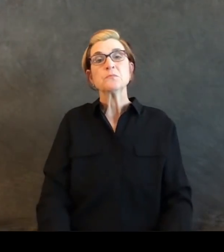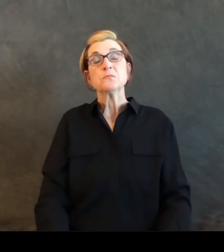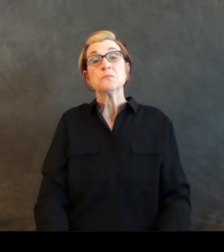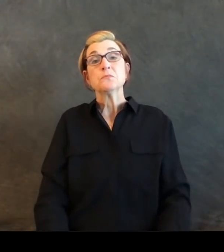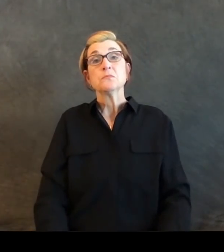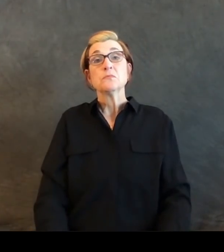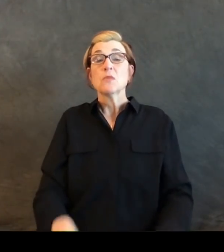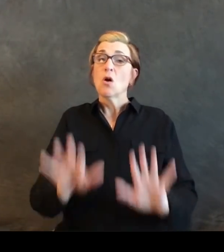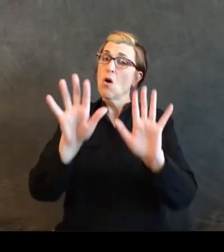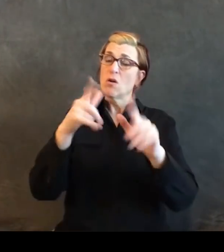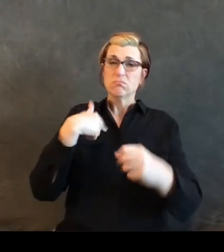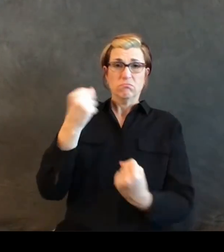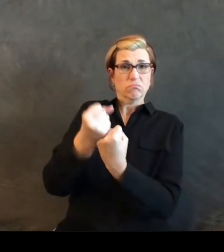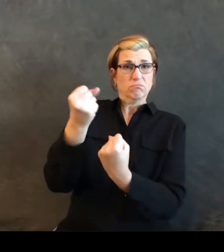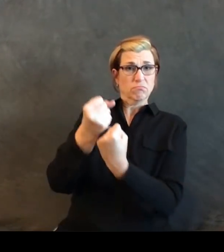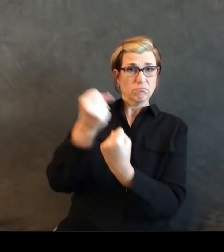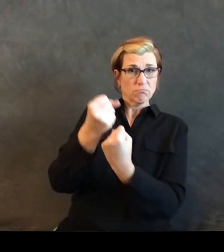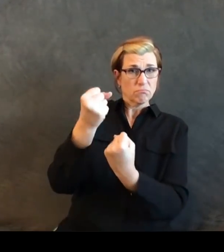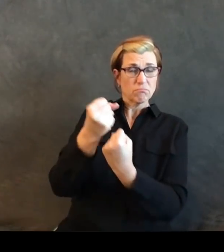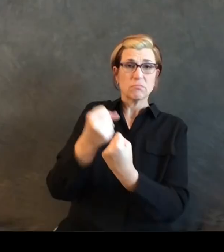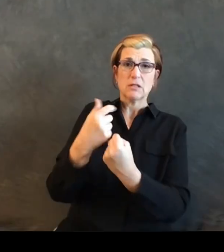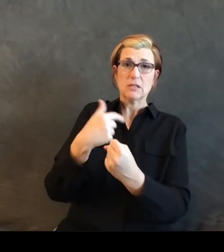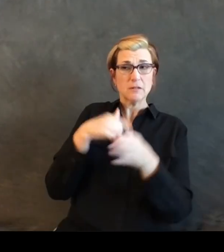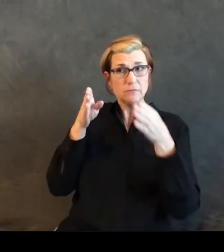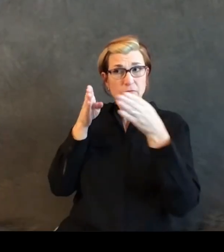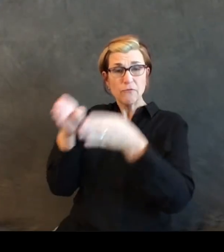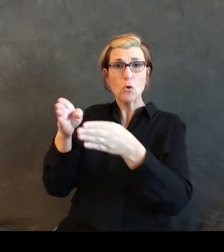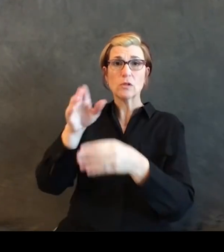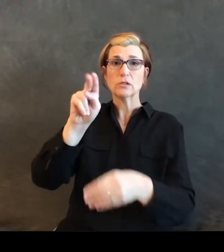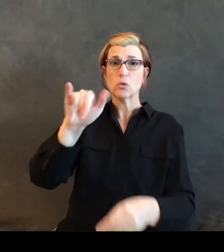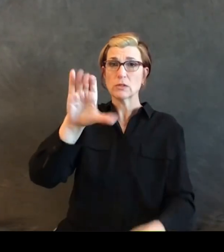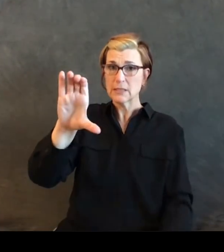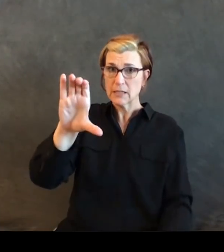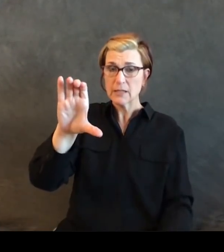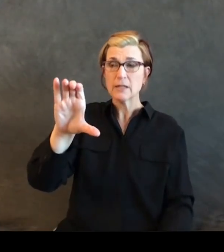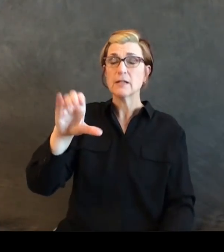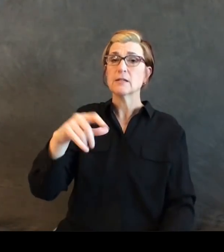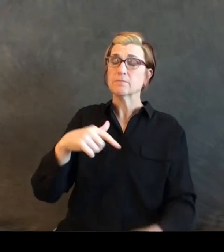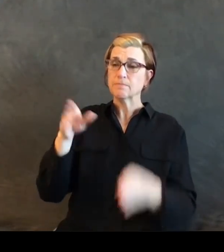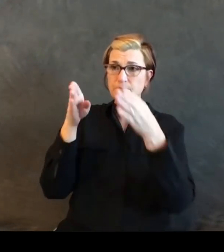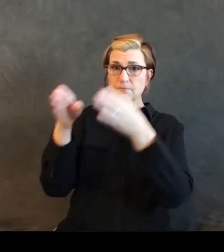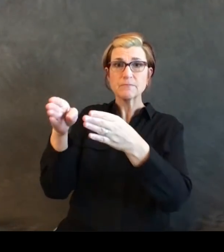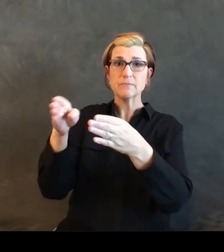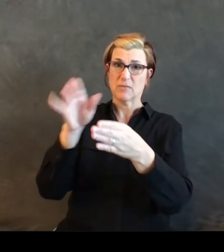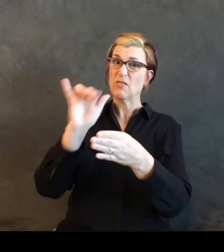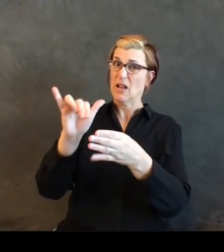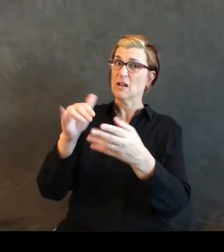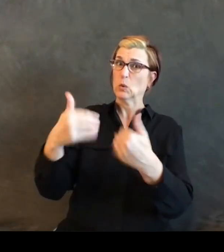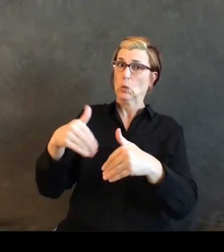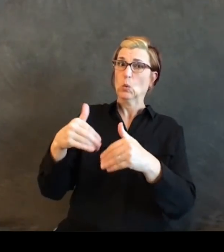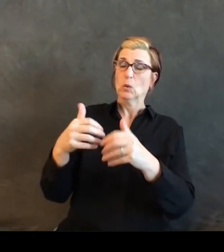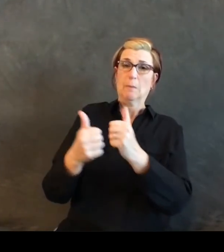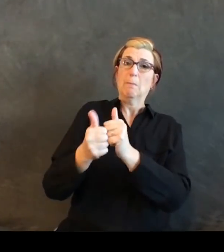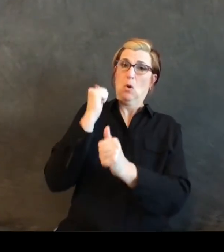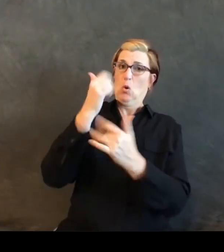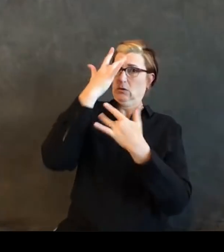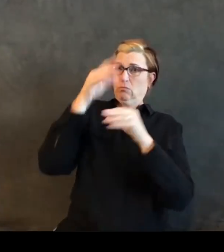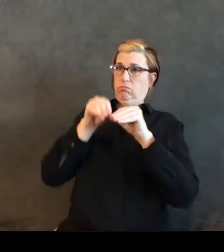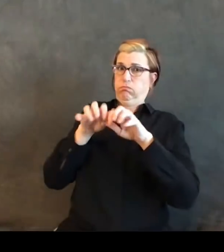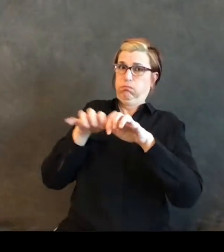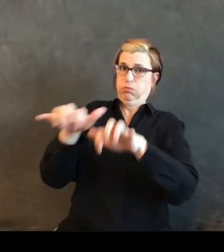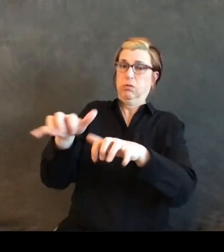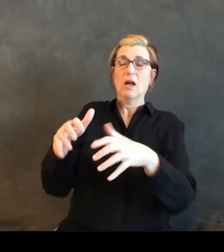this challenge. I'm working very hard in New York. It's really by far our biggest problem. Maybe it will be, maybe it won't be.